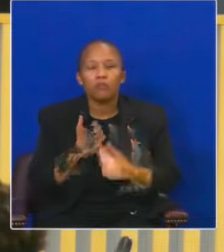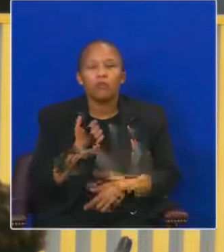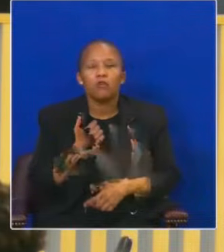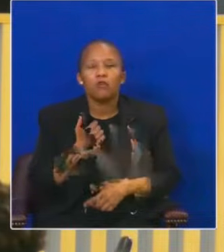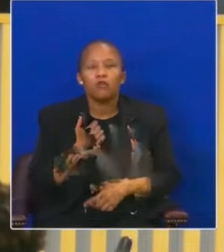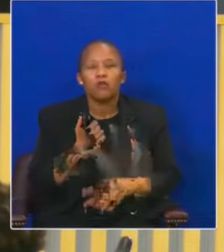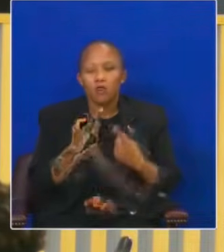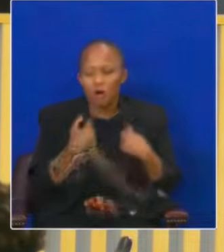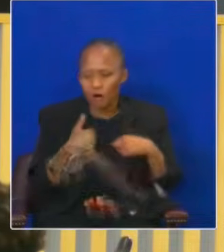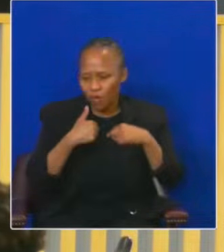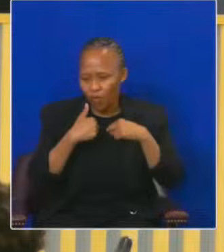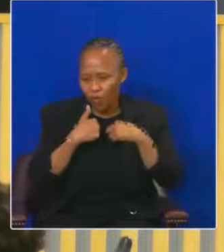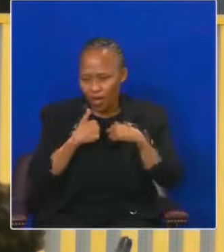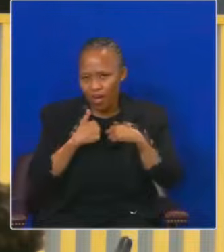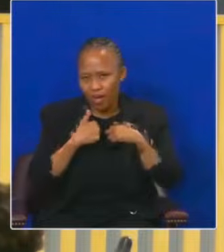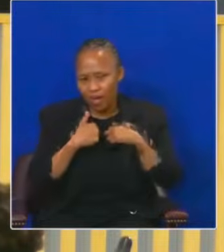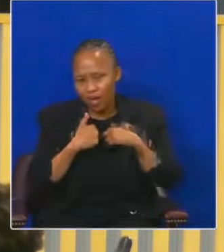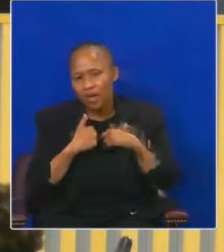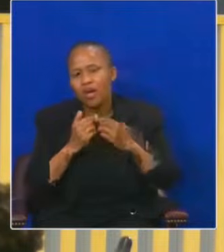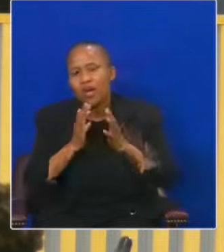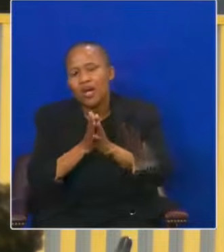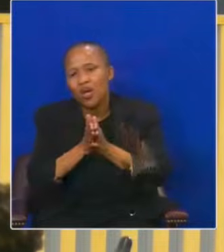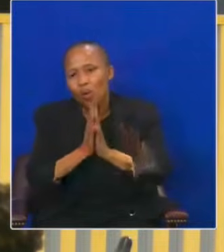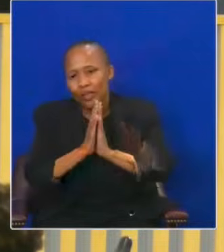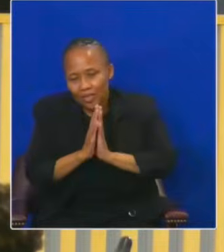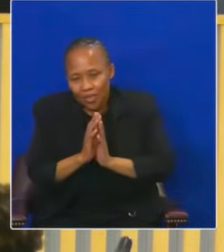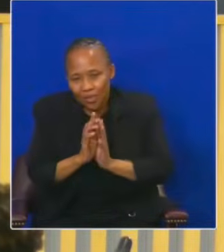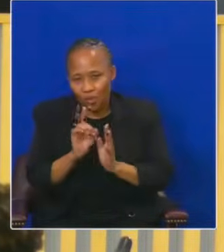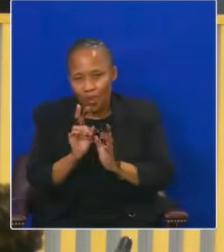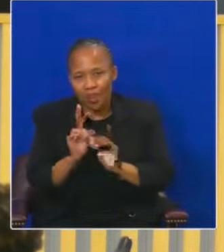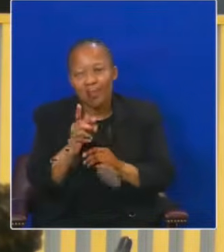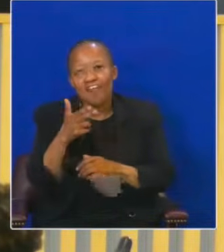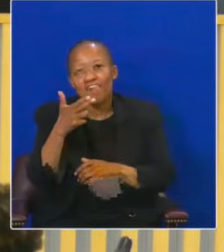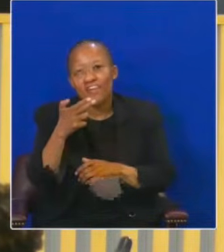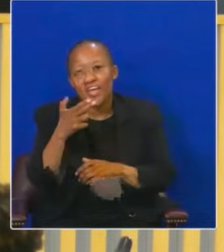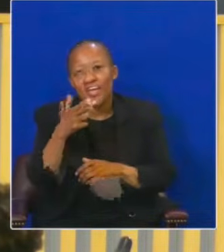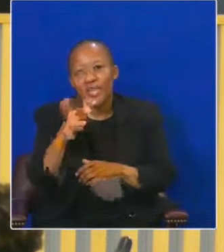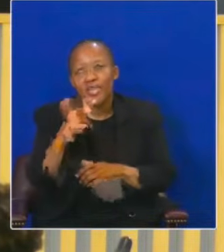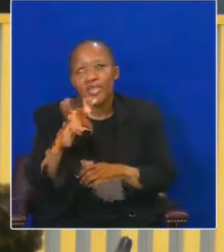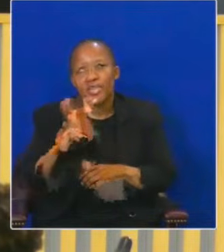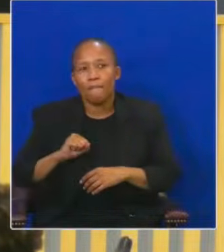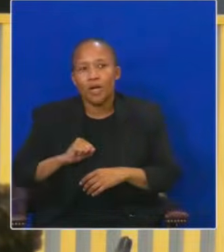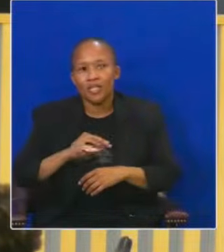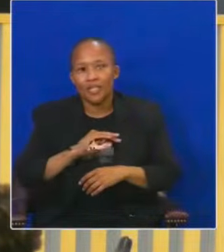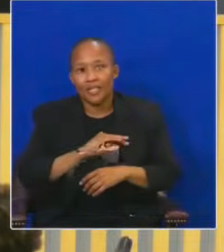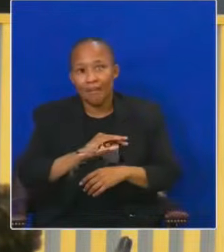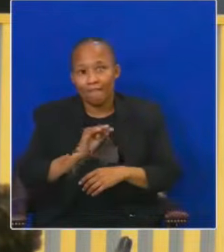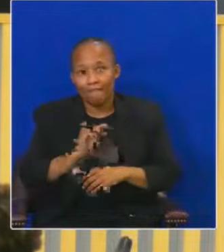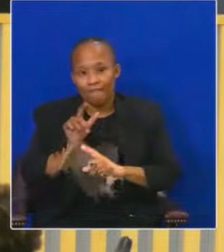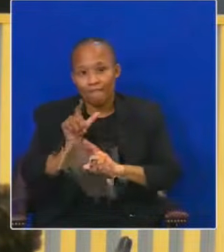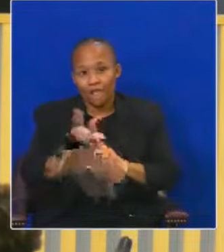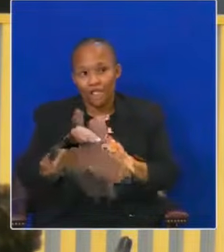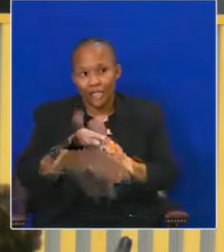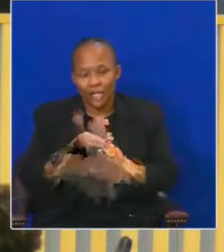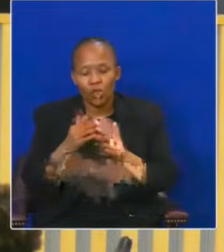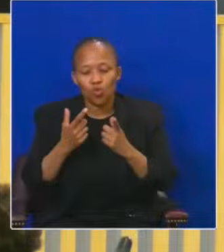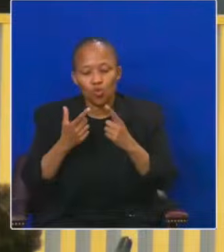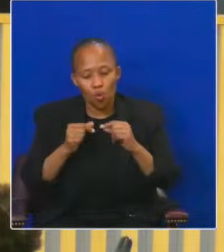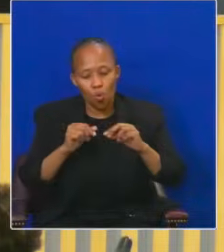firearms officer to conduct compliance inspection